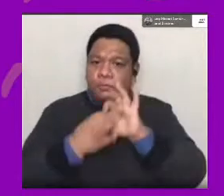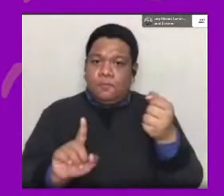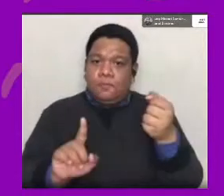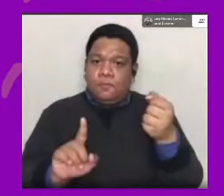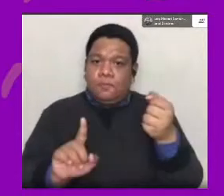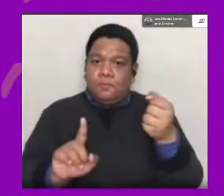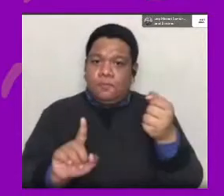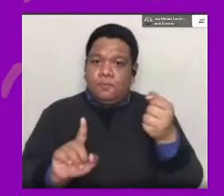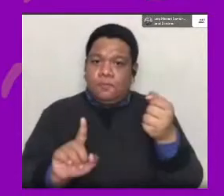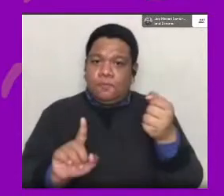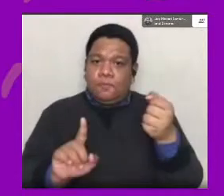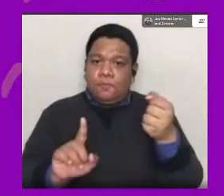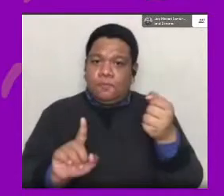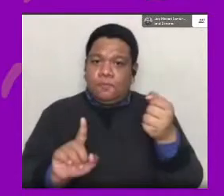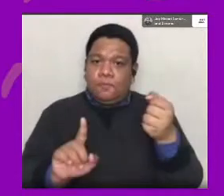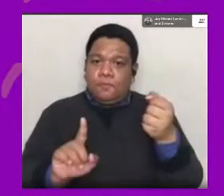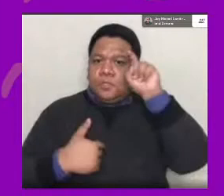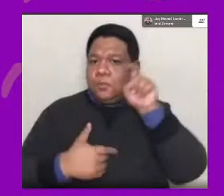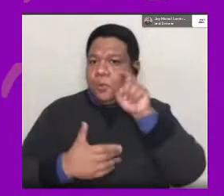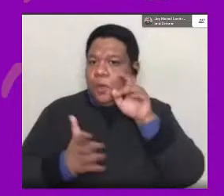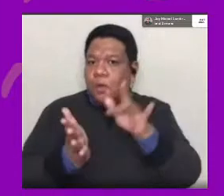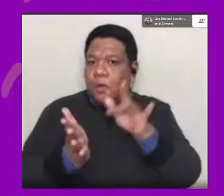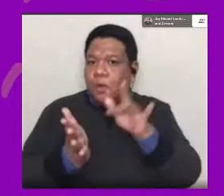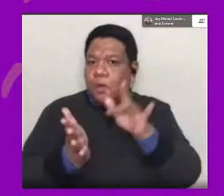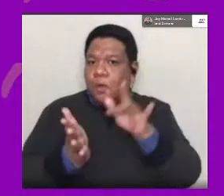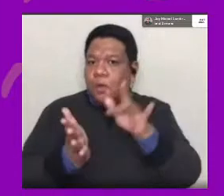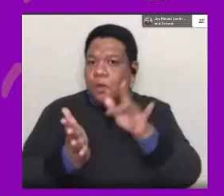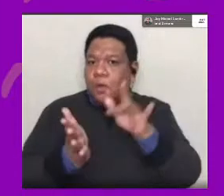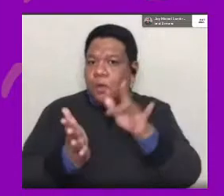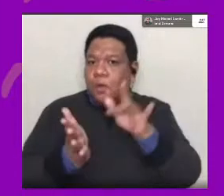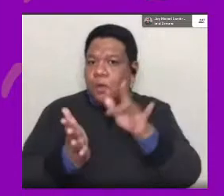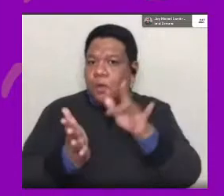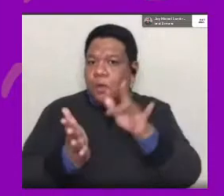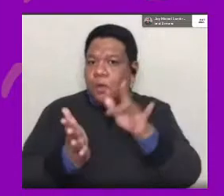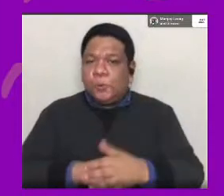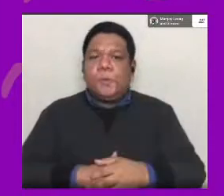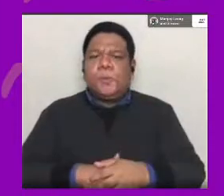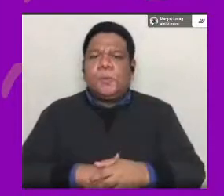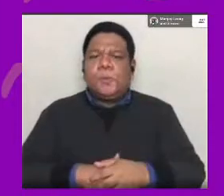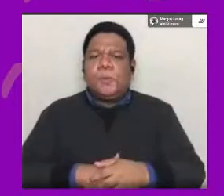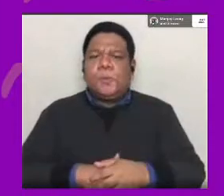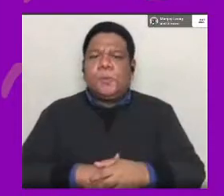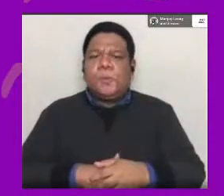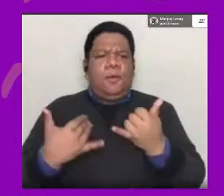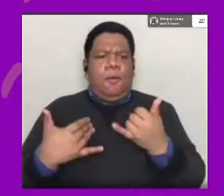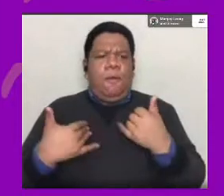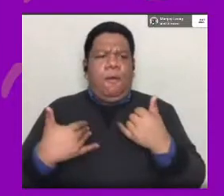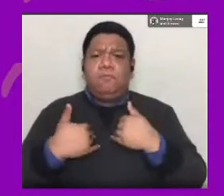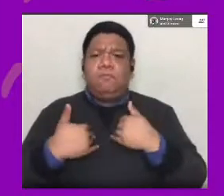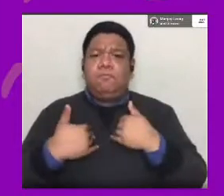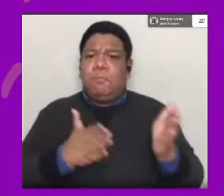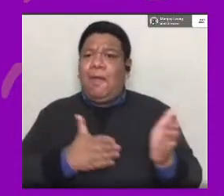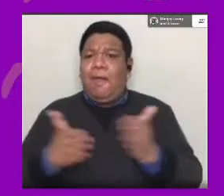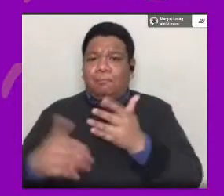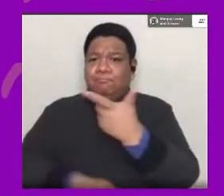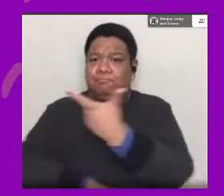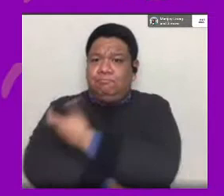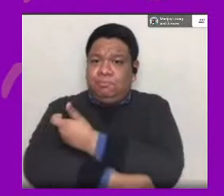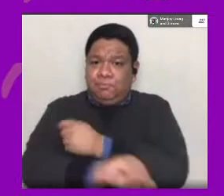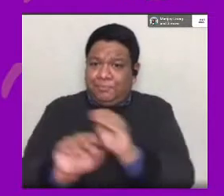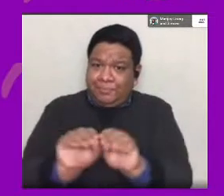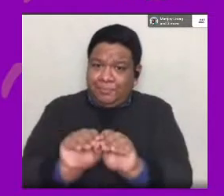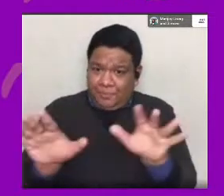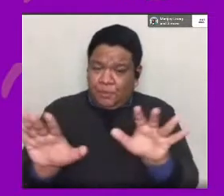and sexual exploitation and abuse. Even as we move towards vaccination rollout, these